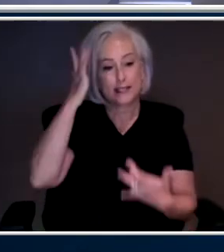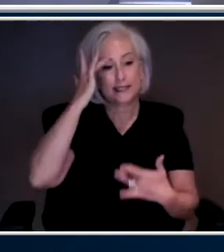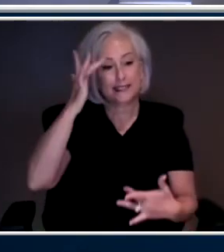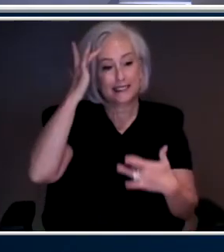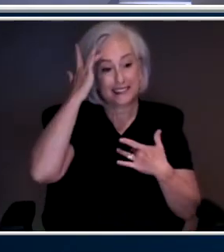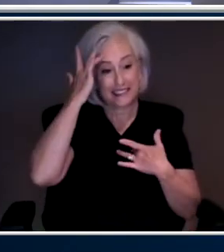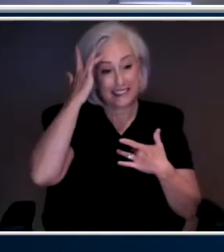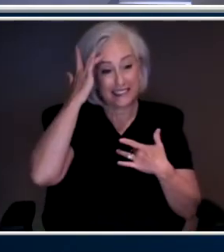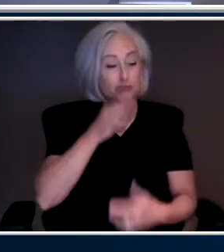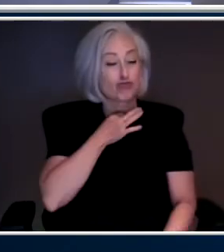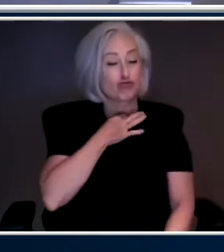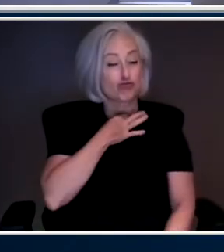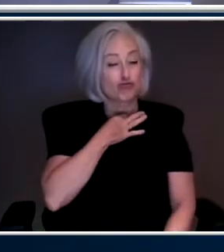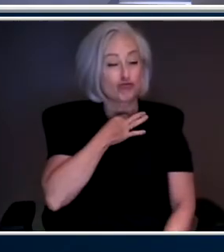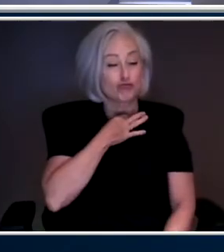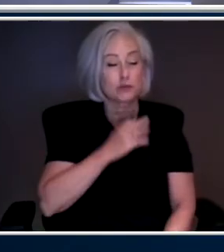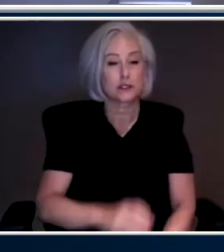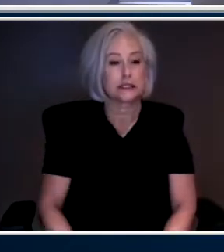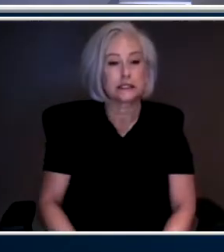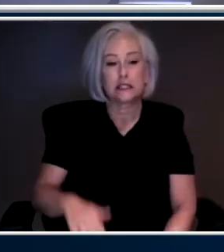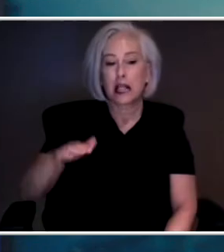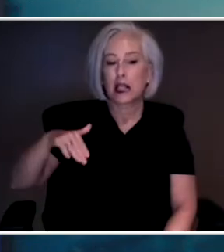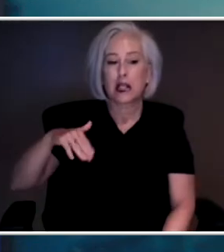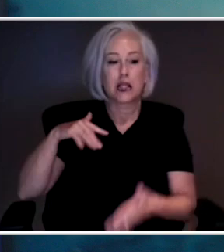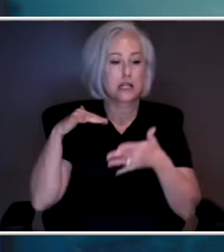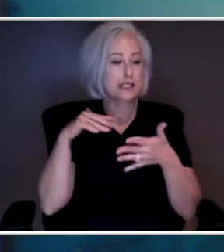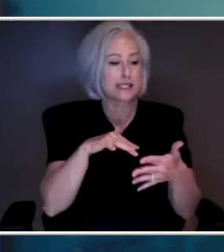So yeah, it's not been studied specifically for that.